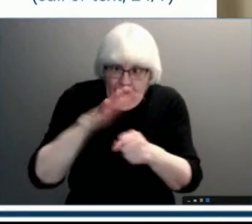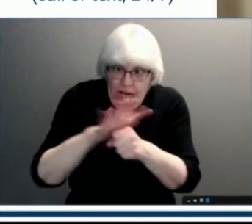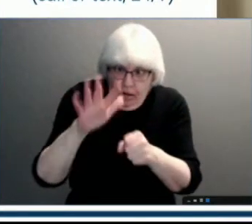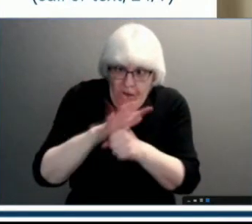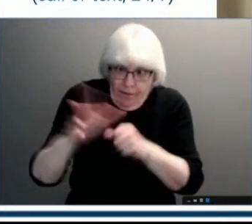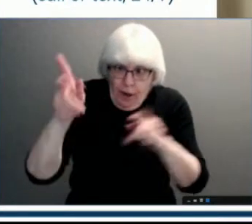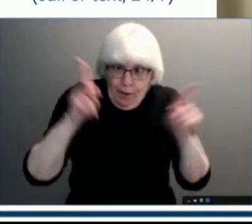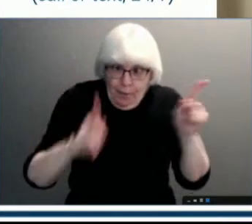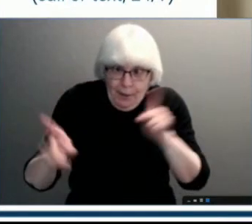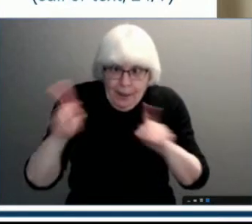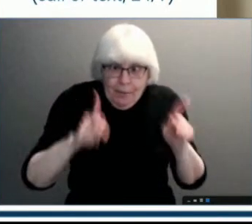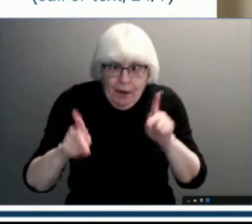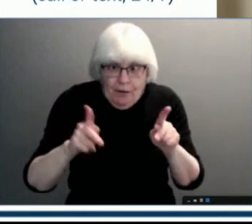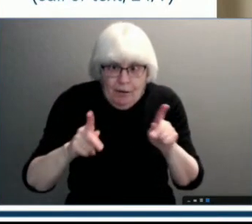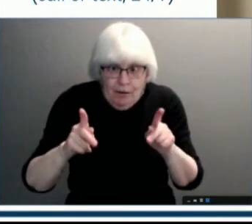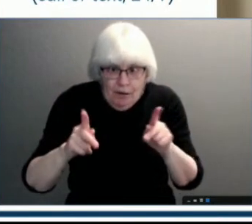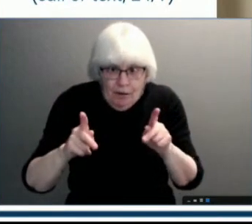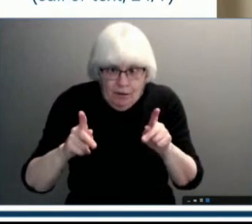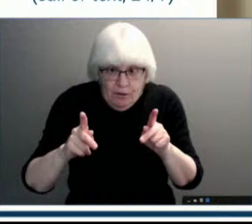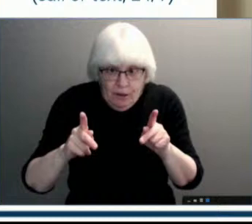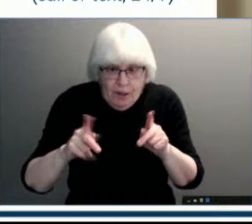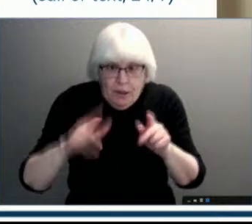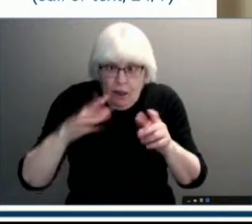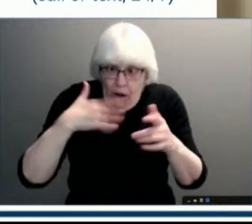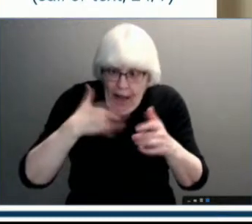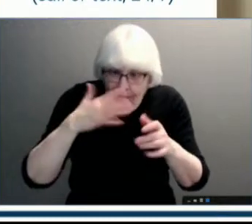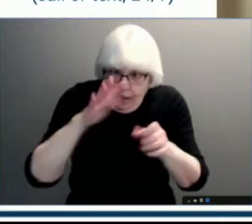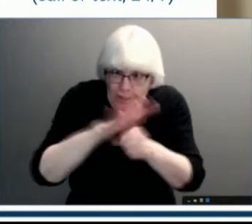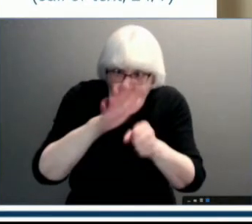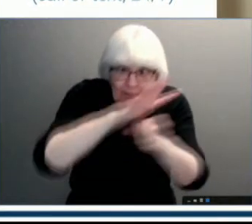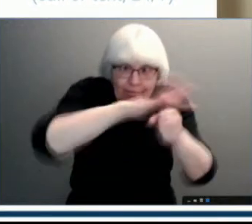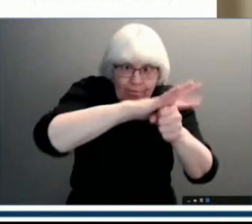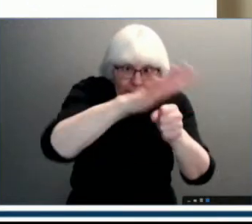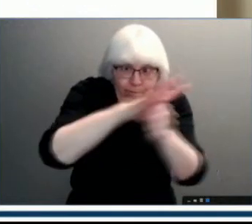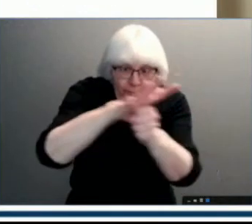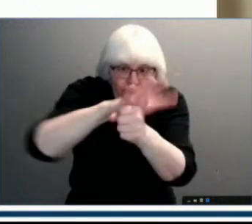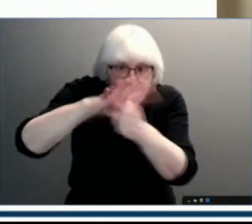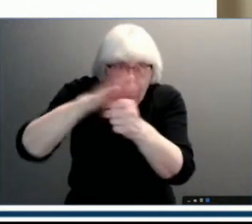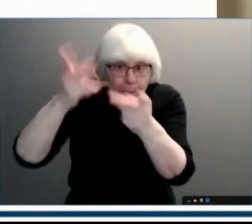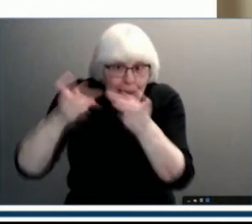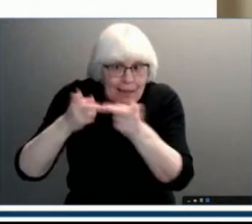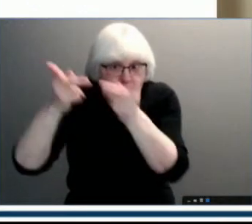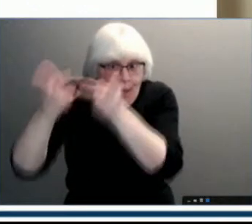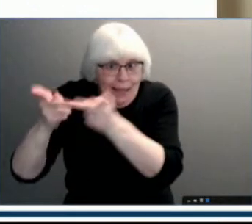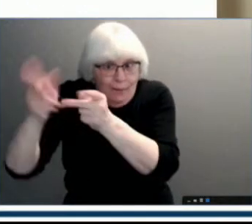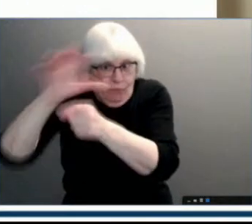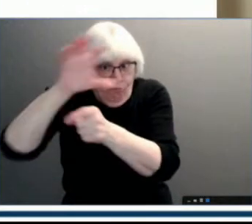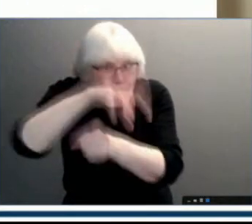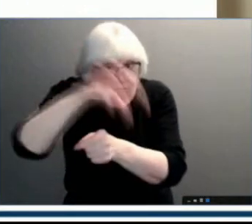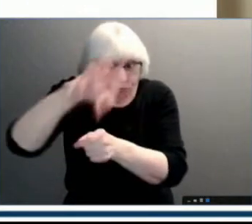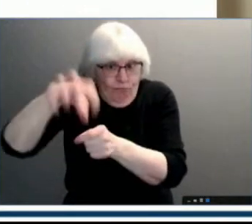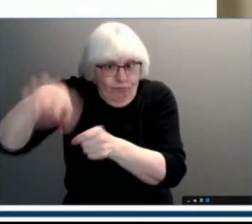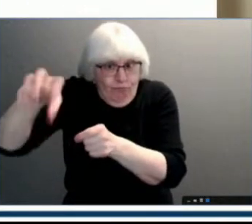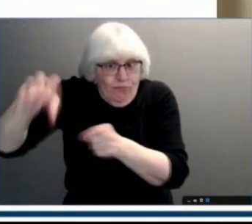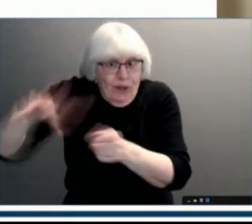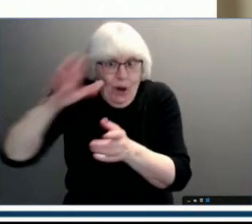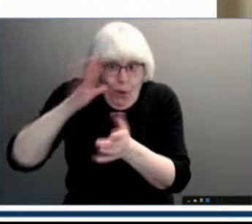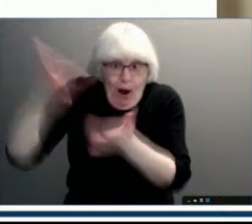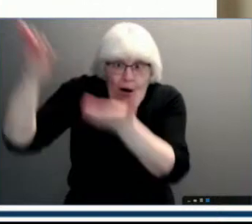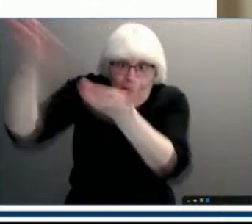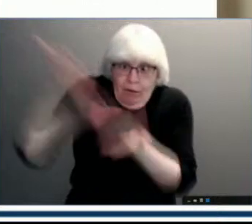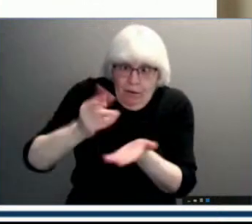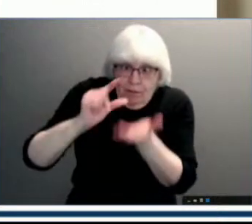physical spaces? So those are kind of the 3 steps. The first step, we have the supply. Now the second step is the human resources. So